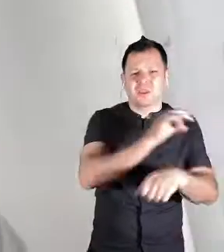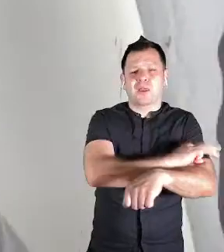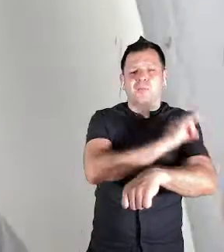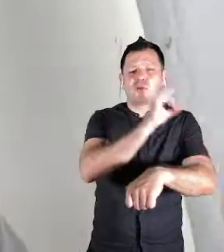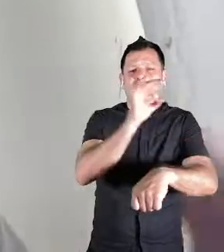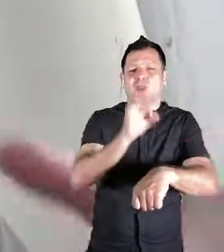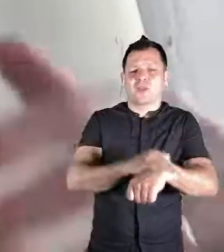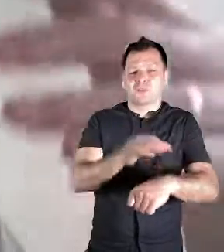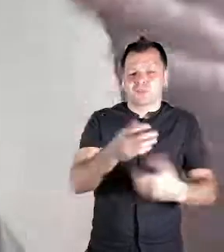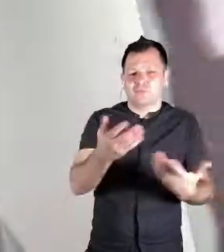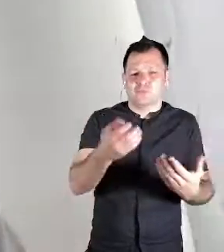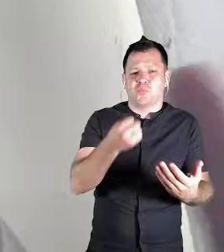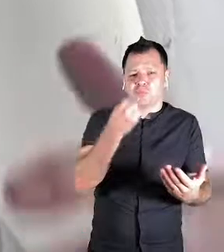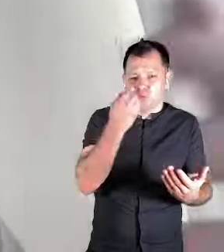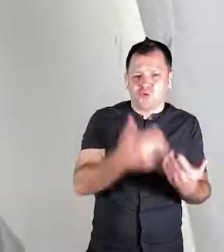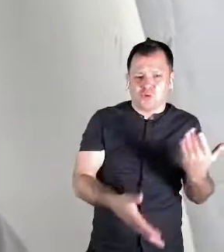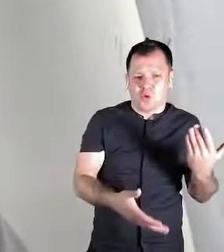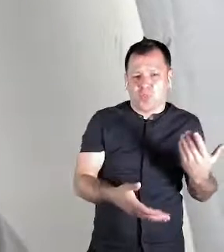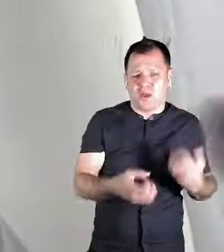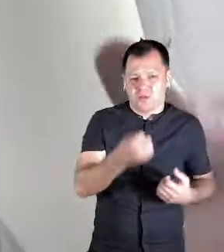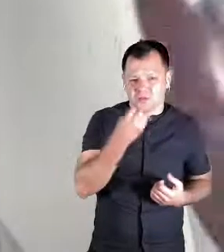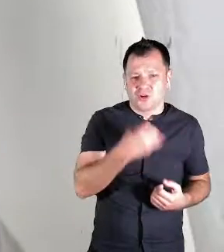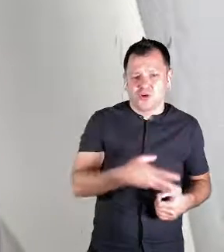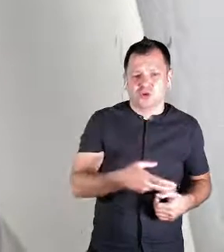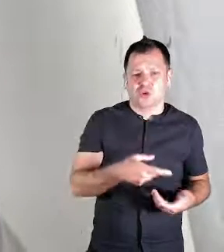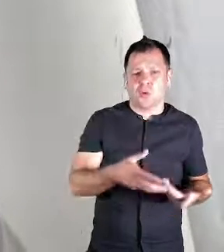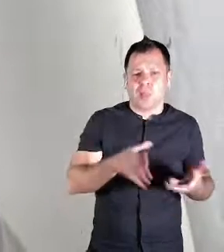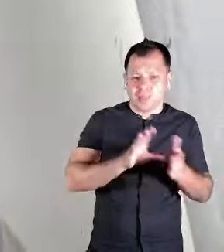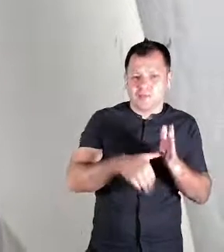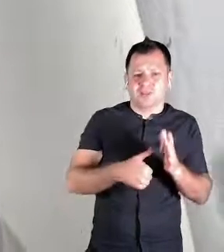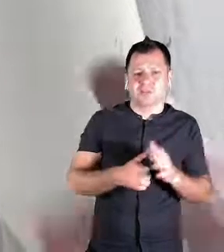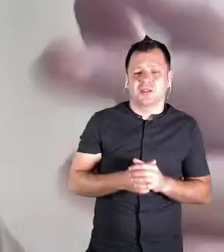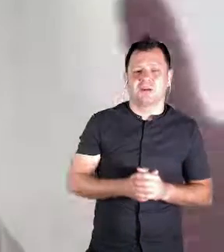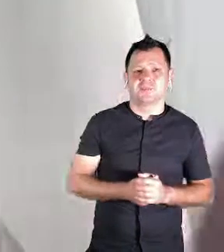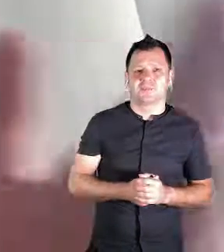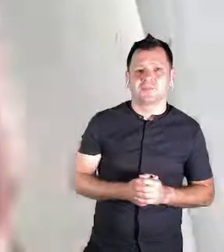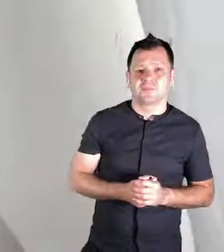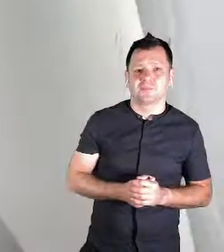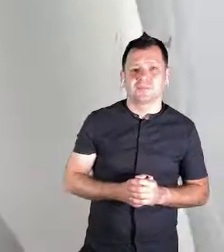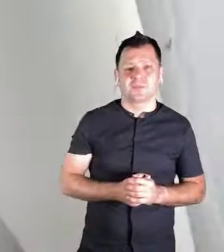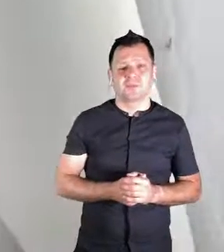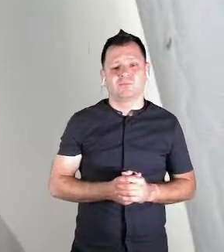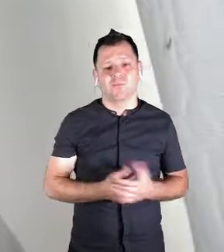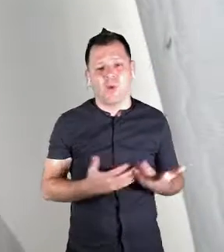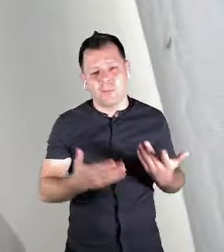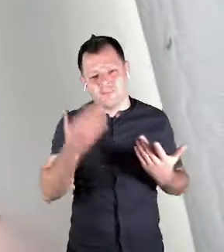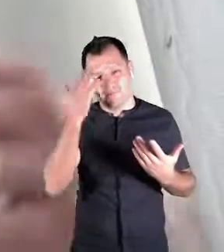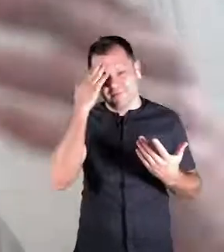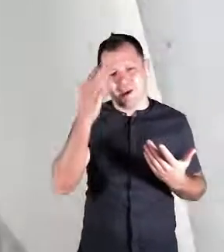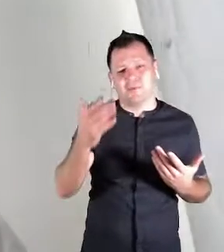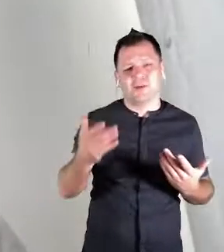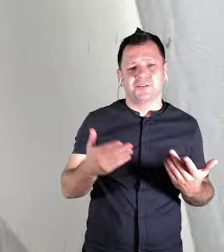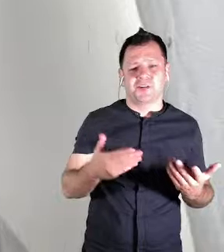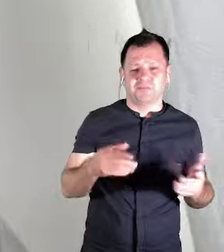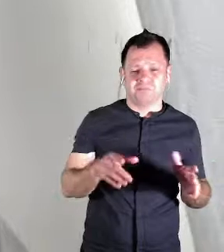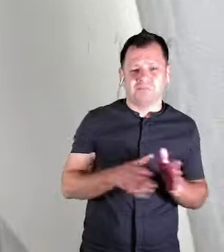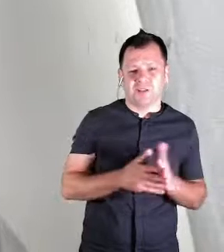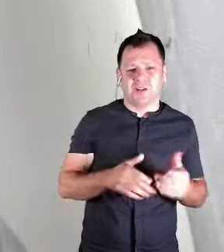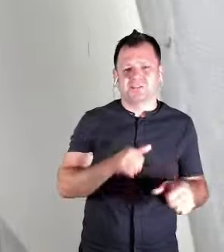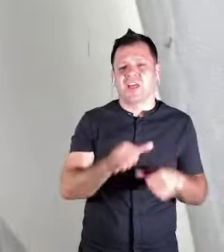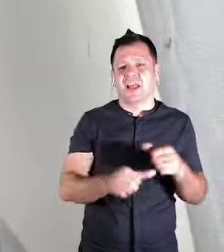not like in the 60s and 70s, because then in Sweden they demolished the city centers. It was